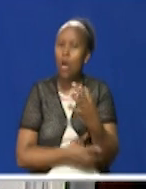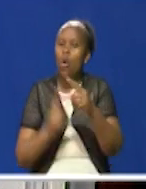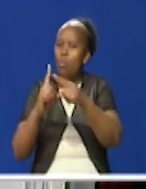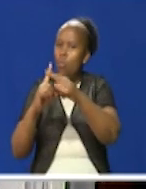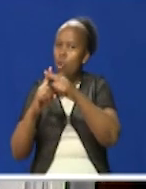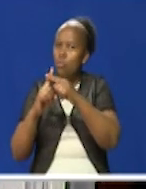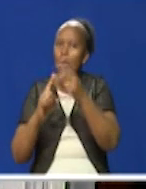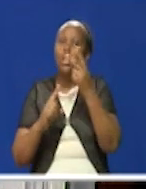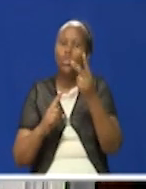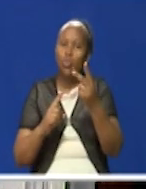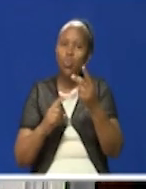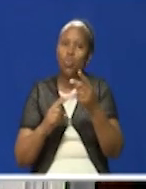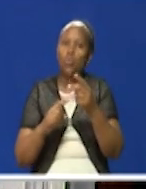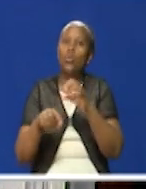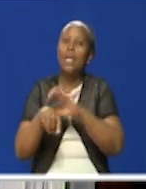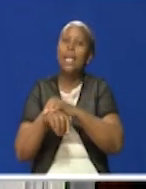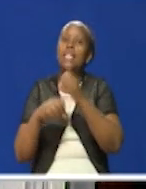multiplied by 2 will give us 6.